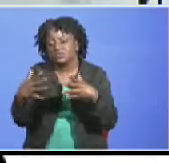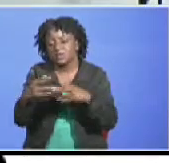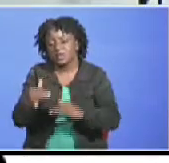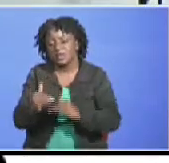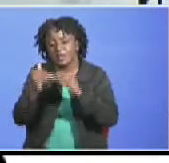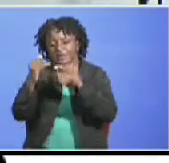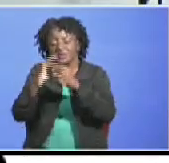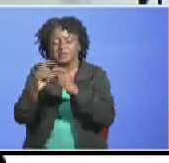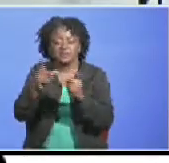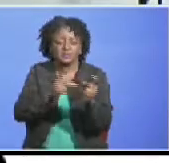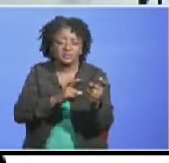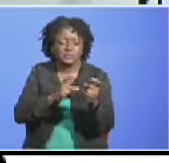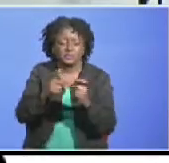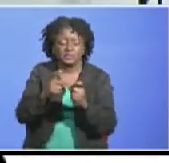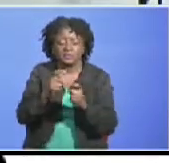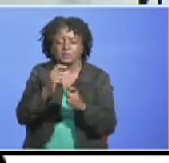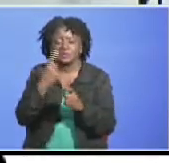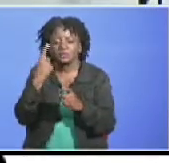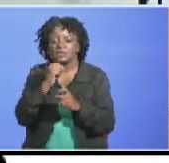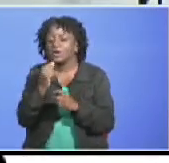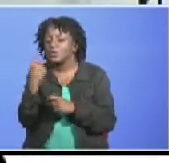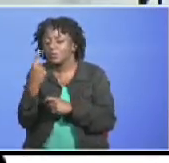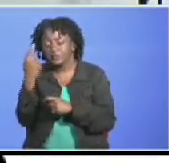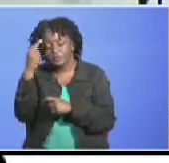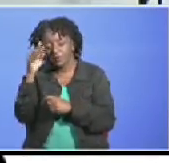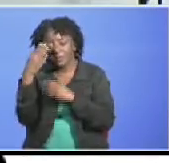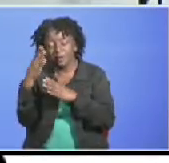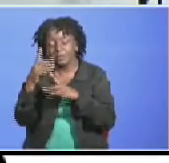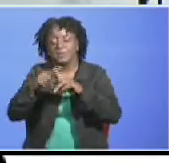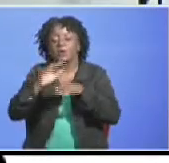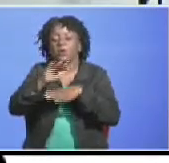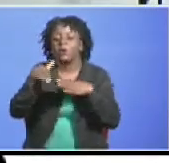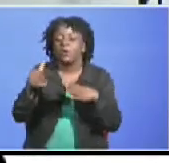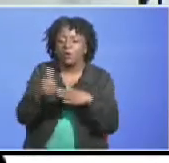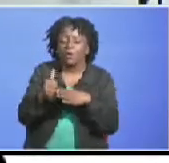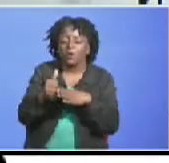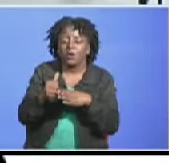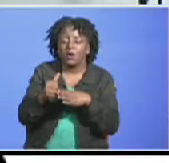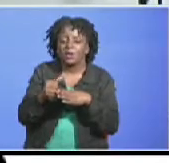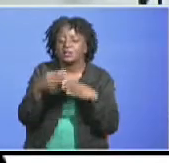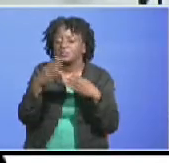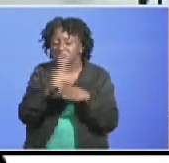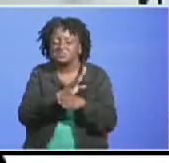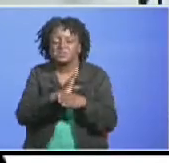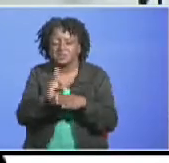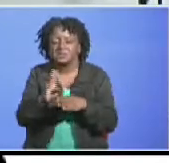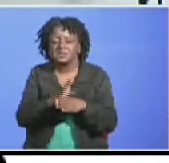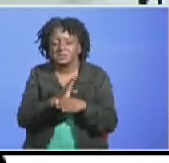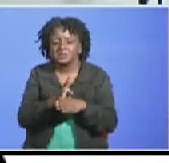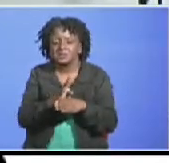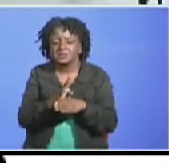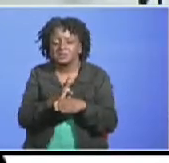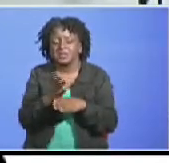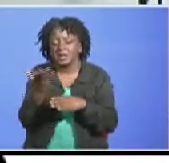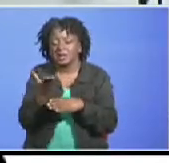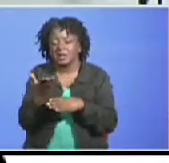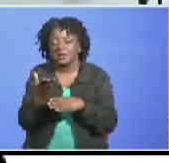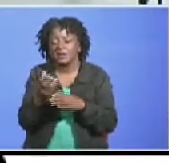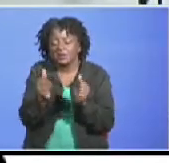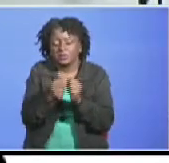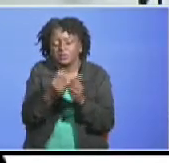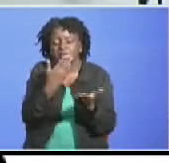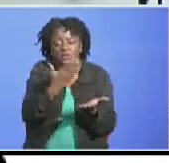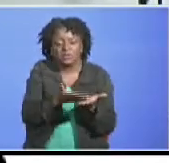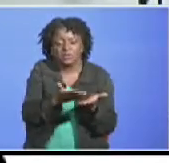competitiveness, not only for the Bahamas, but all of the retailers, all of the manufacturers, all of the producers here of goods and services in the